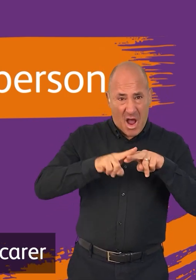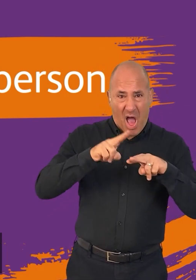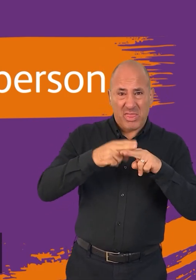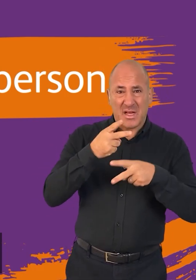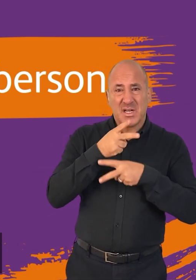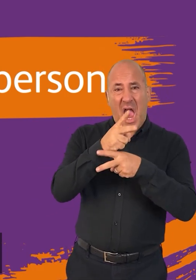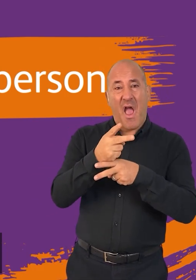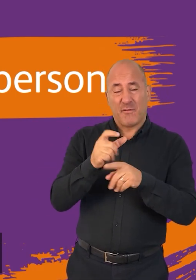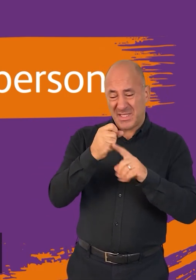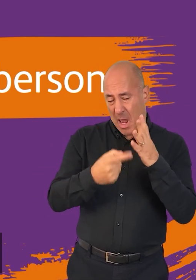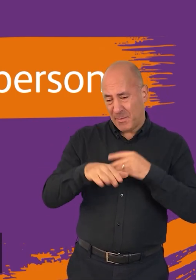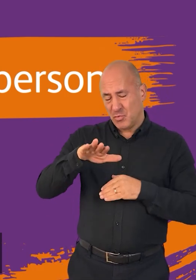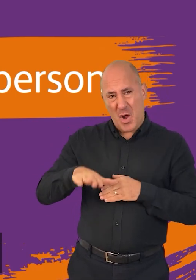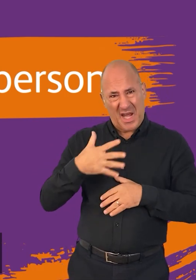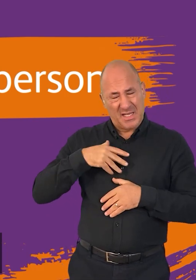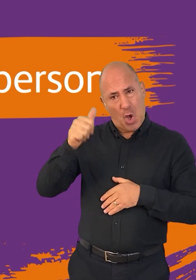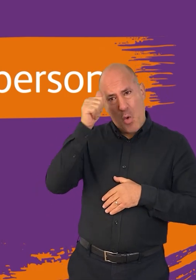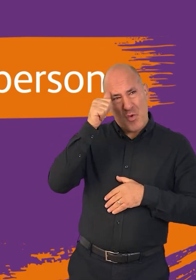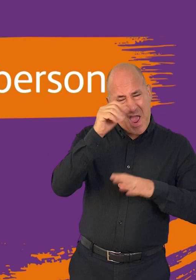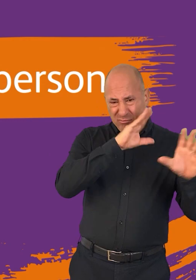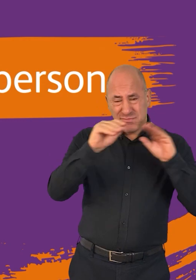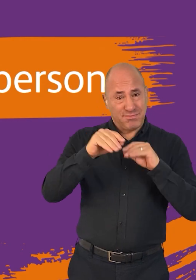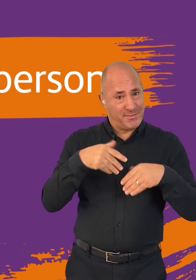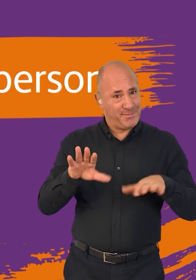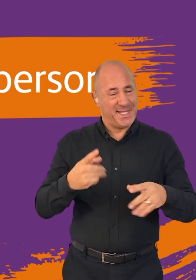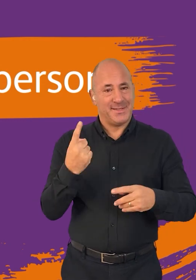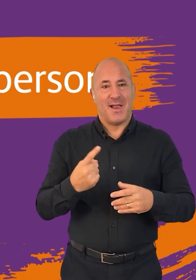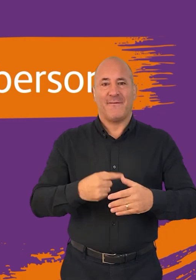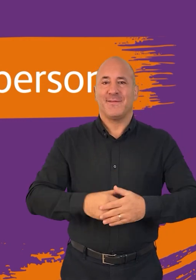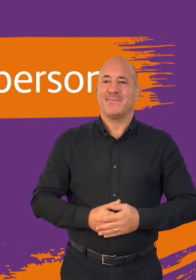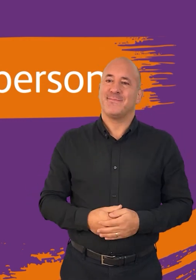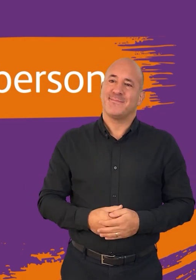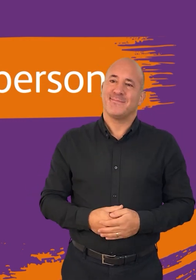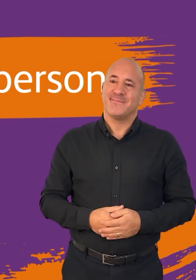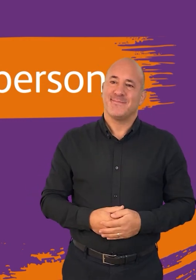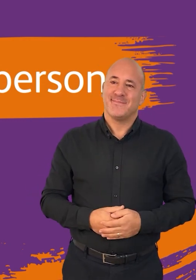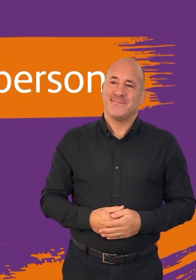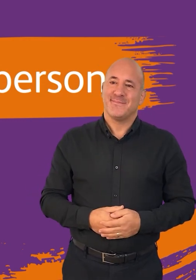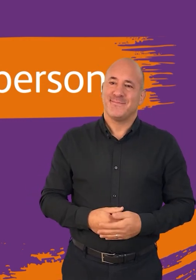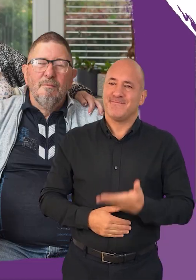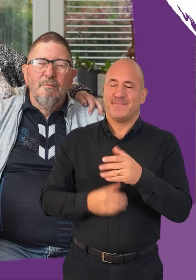carer to help raise awareness of fathers caring for a disabled child.